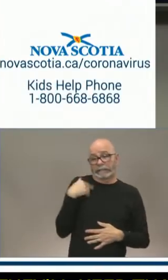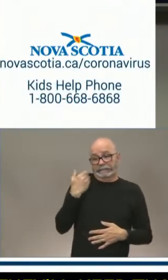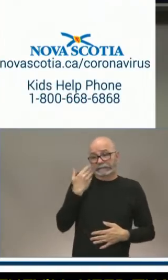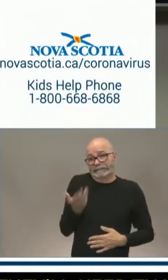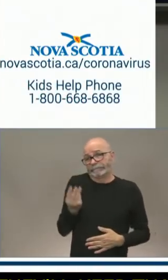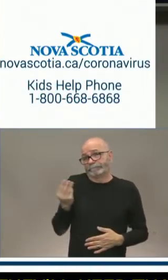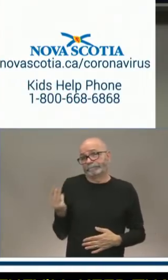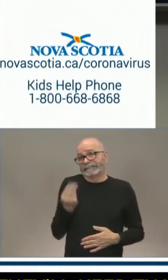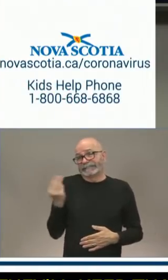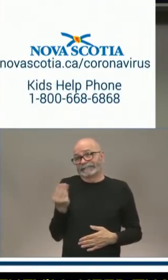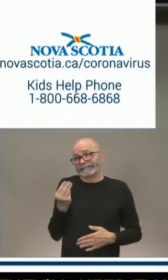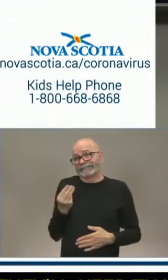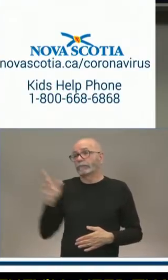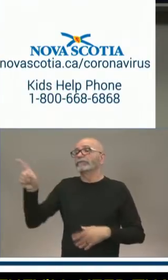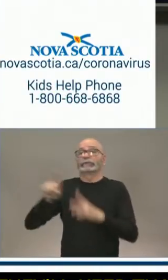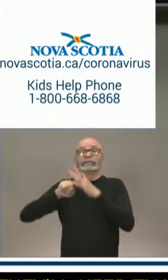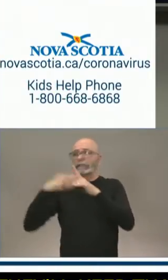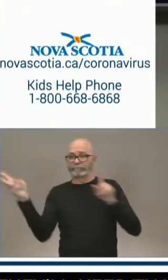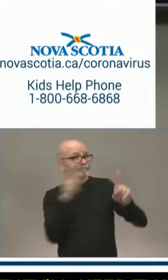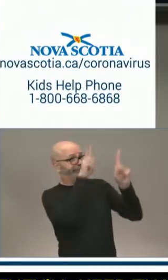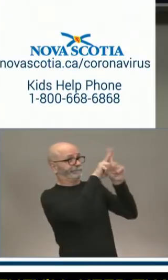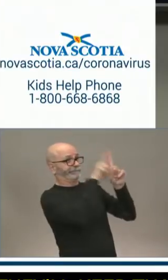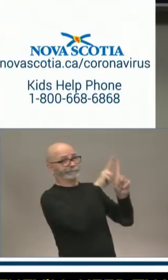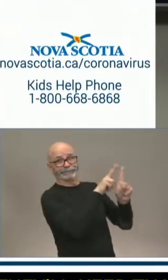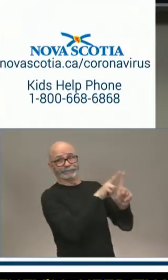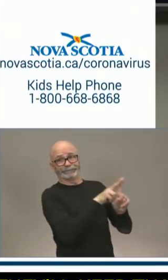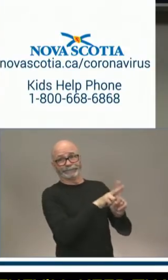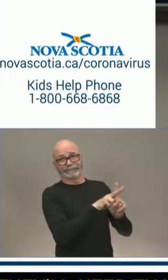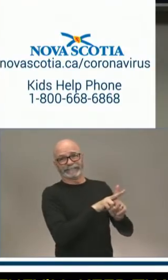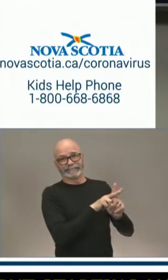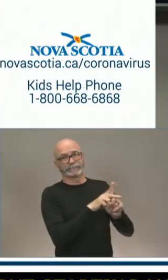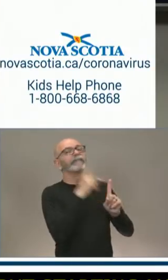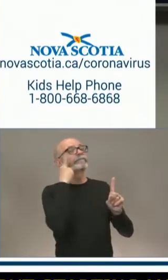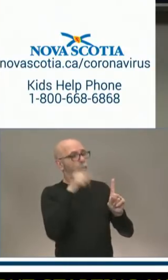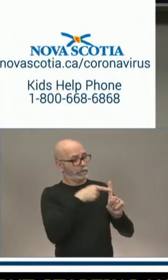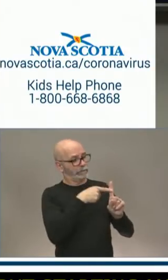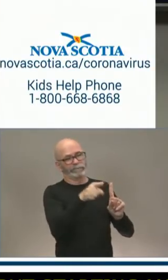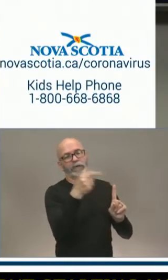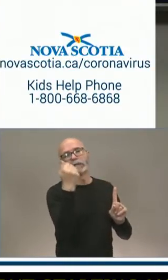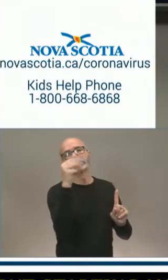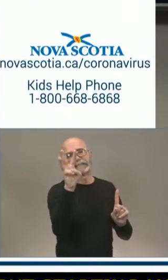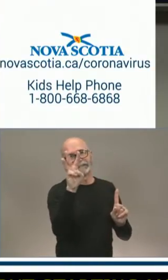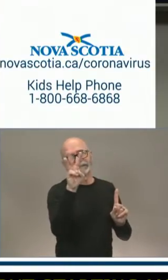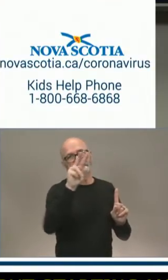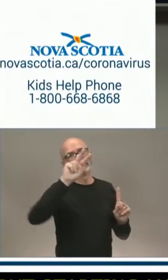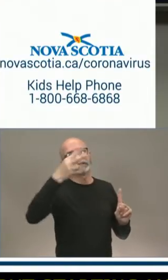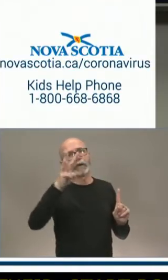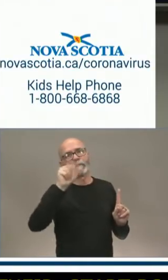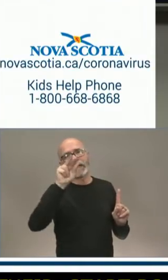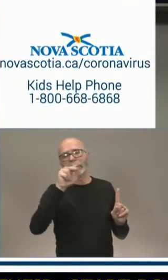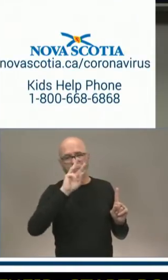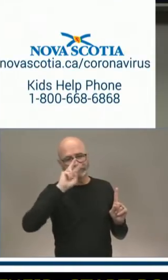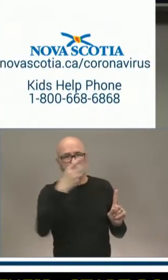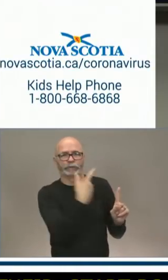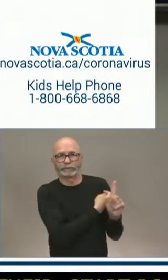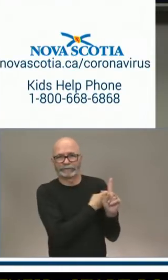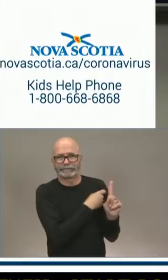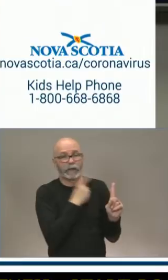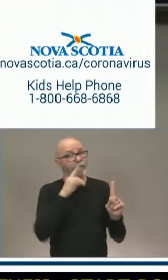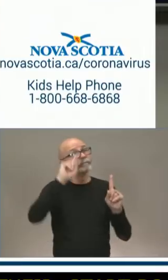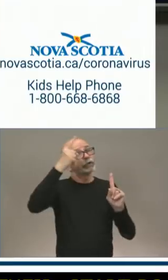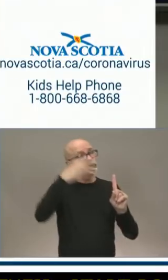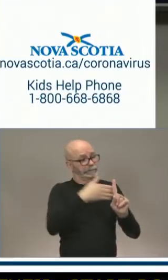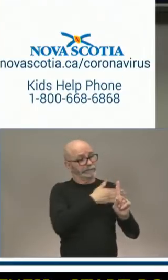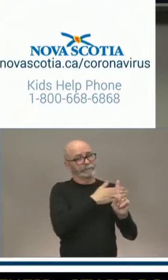appointments, they will be given an appointment that is then 16 weeks out. So anybody who has an existing appointment will still be